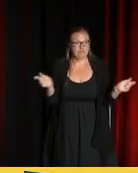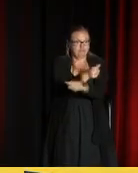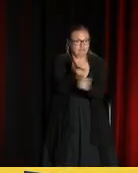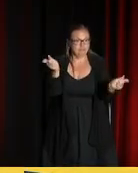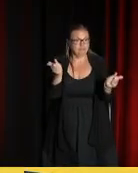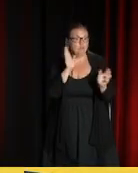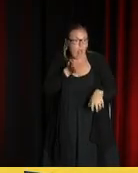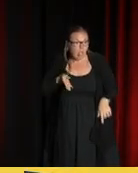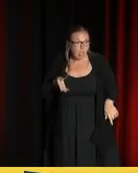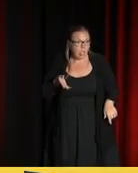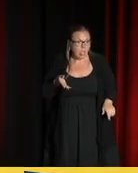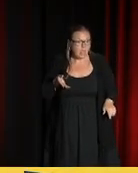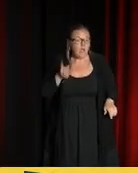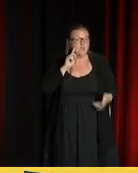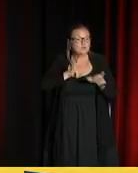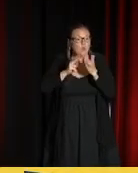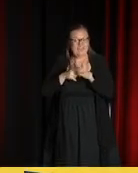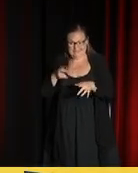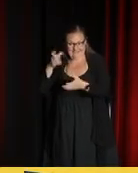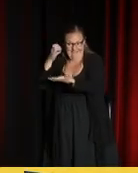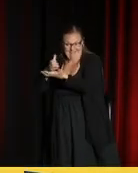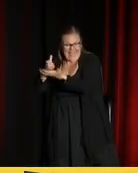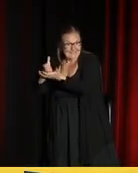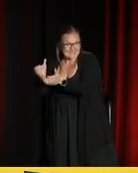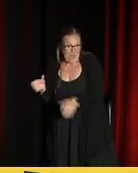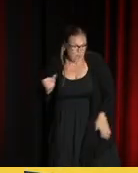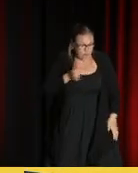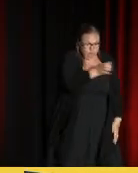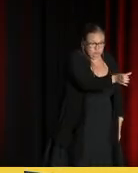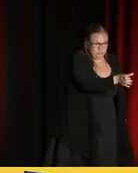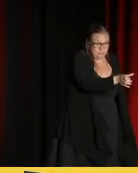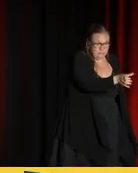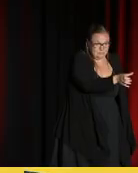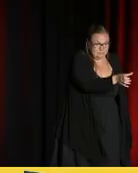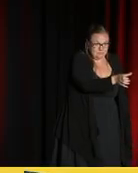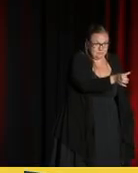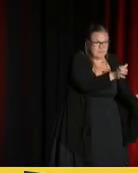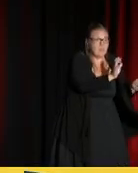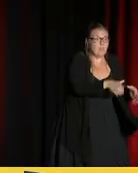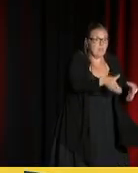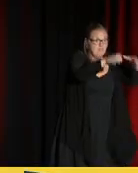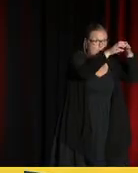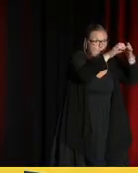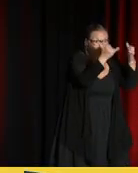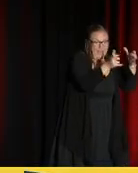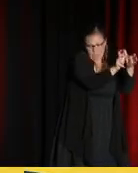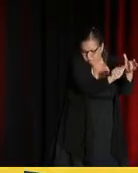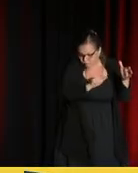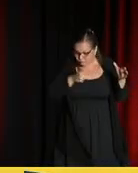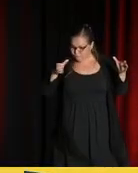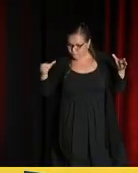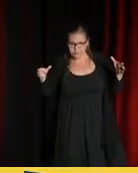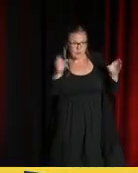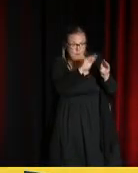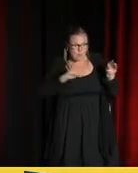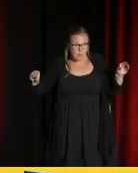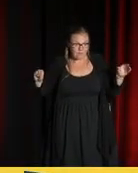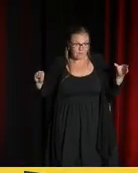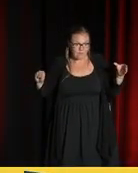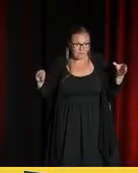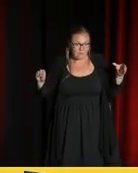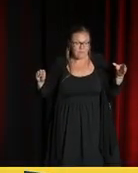places. So that means the glass has jumped from this side of the table to this side, and the bottle has jumped from this side of the table to this